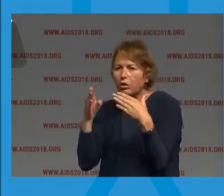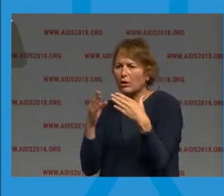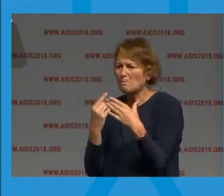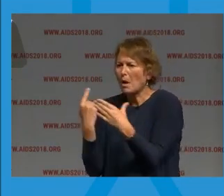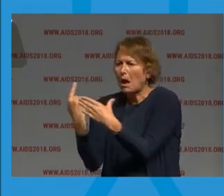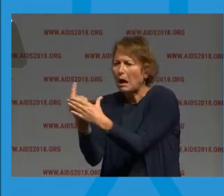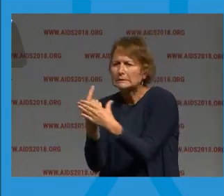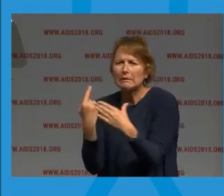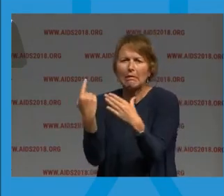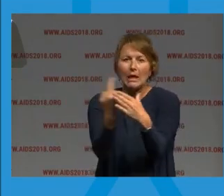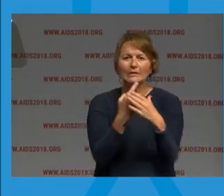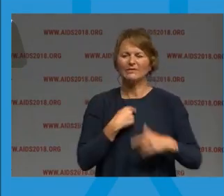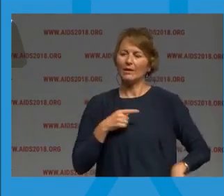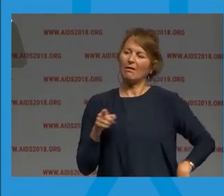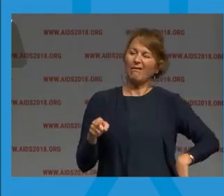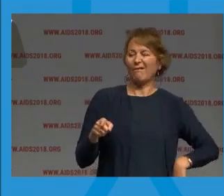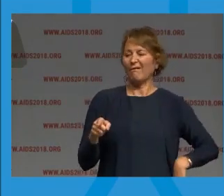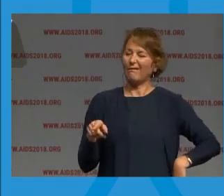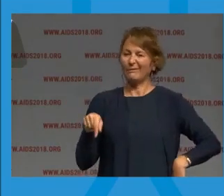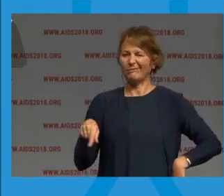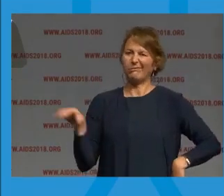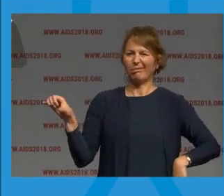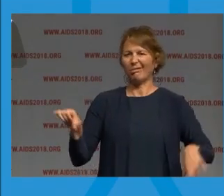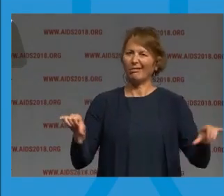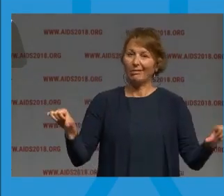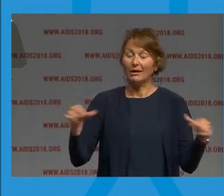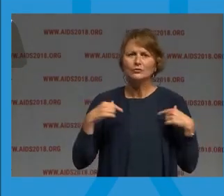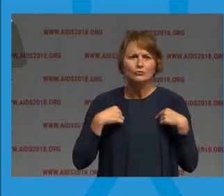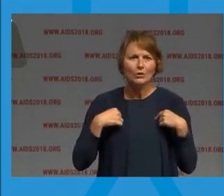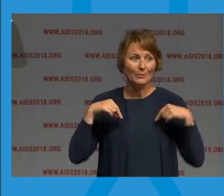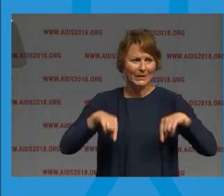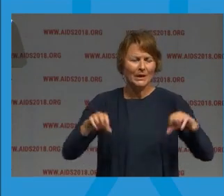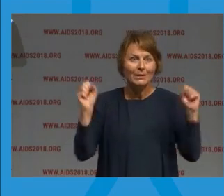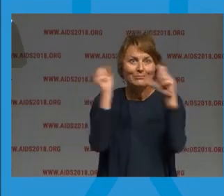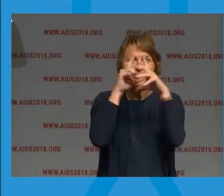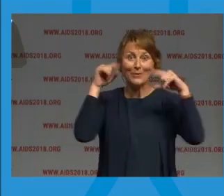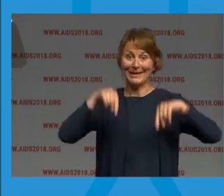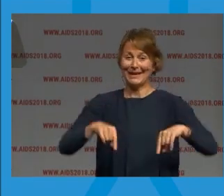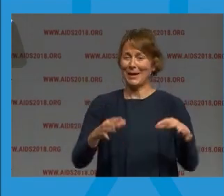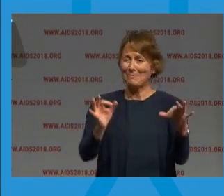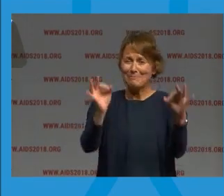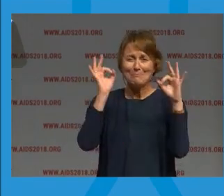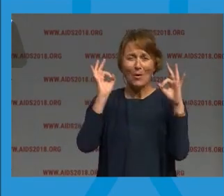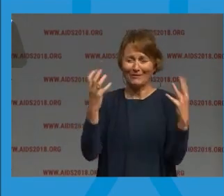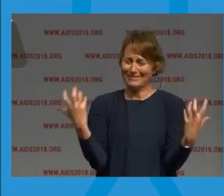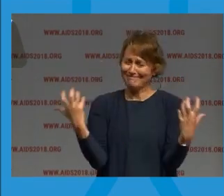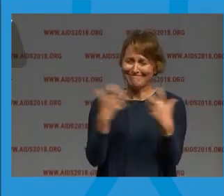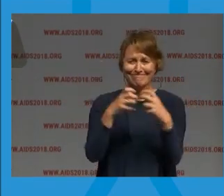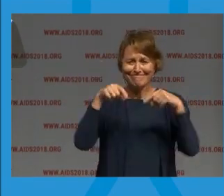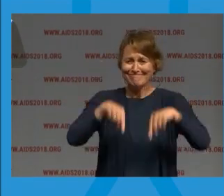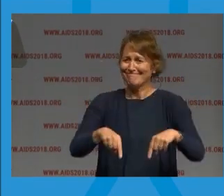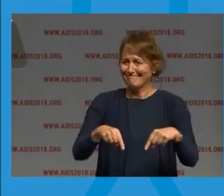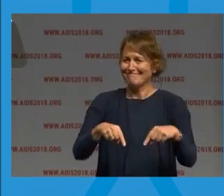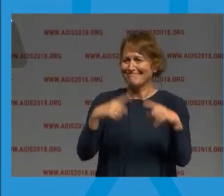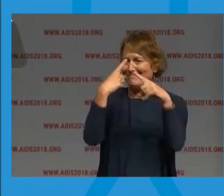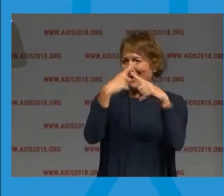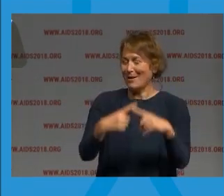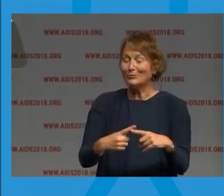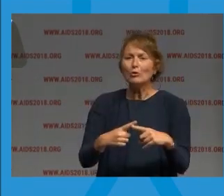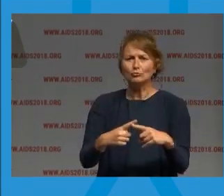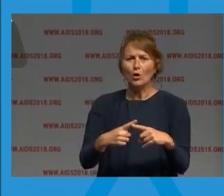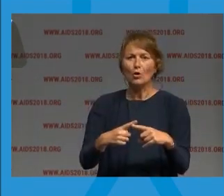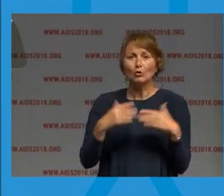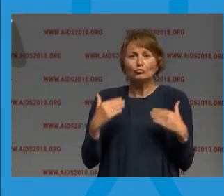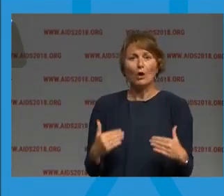isolationism and judgment. So I can't imagine a more fitting place for us to gather to continue this fight.